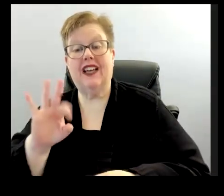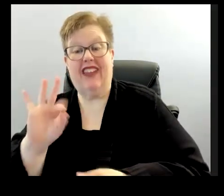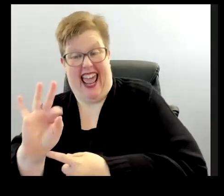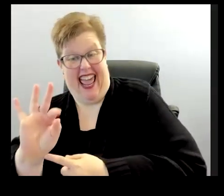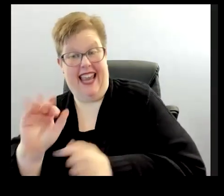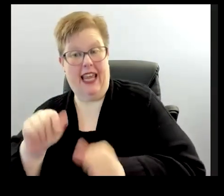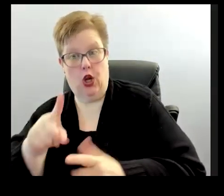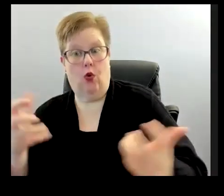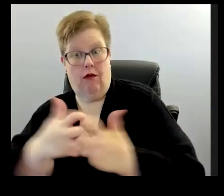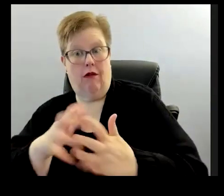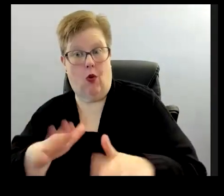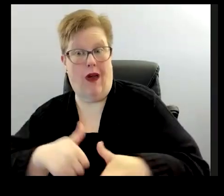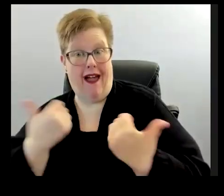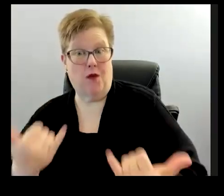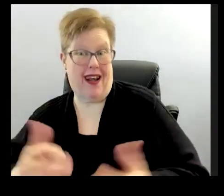now?